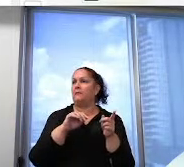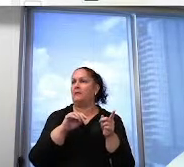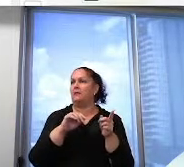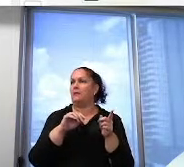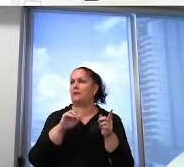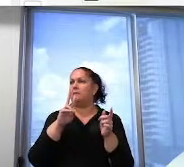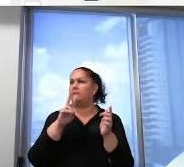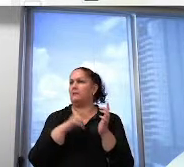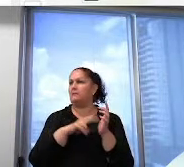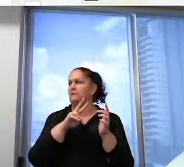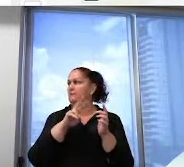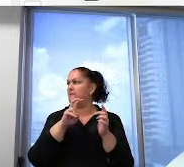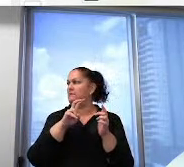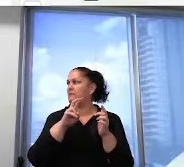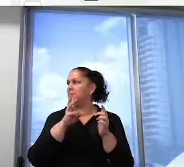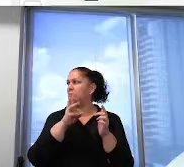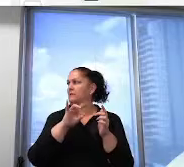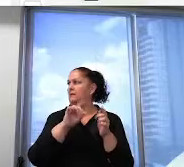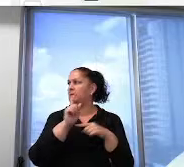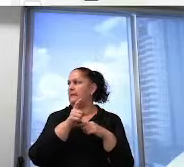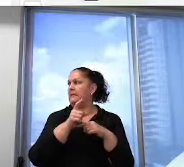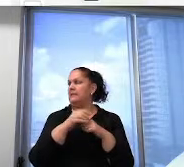1,268 minutes.